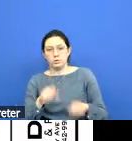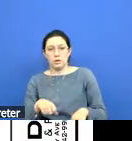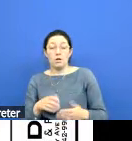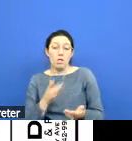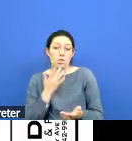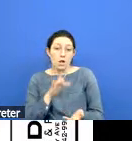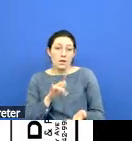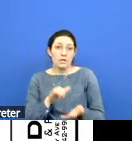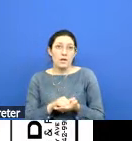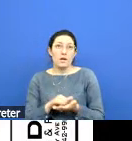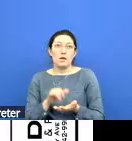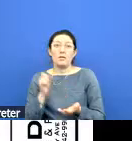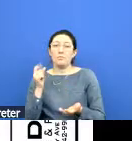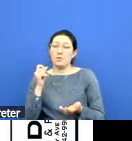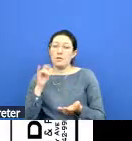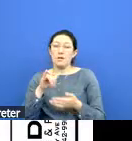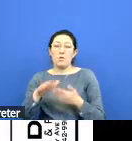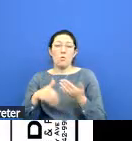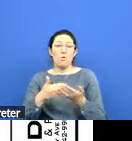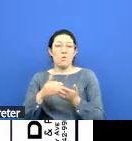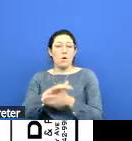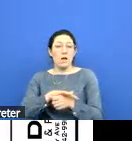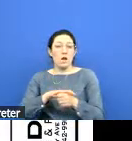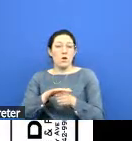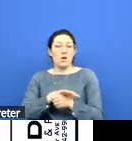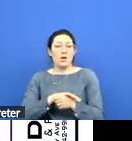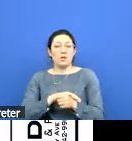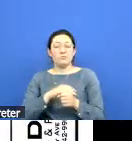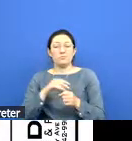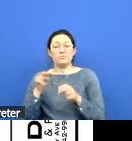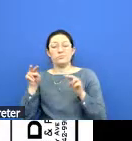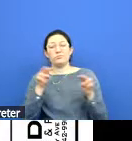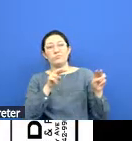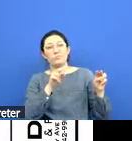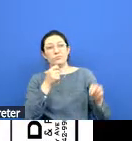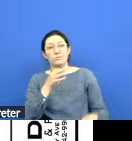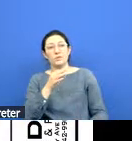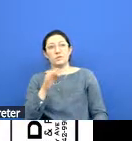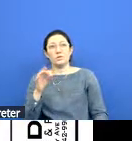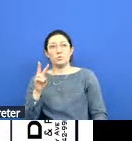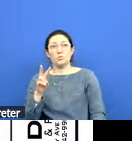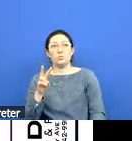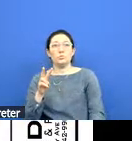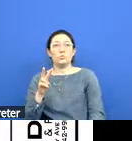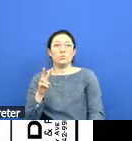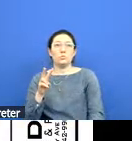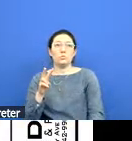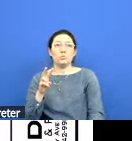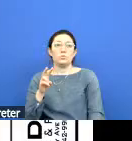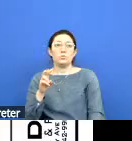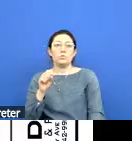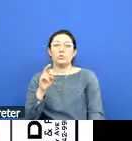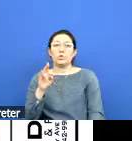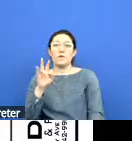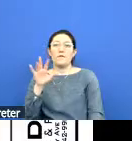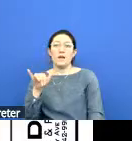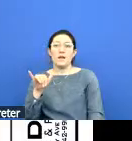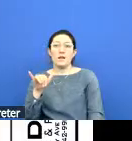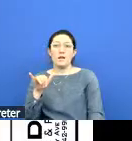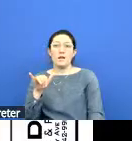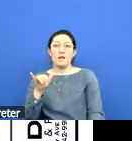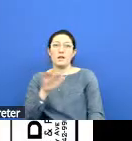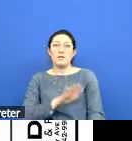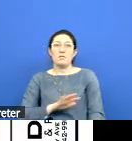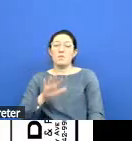But that depth of that whole area there, looking at the 1992 survey, it's only about